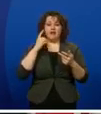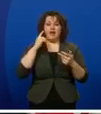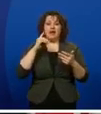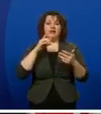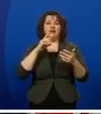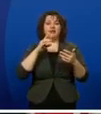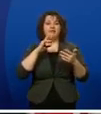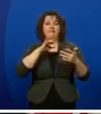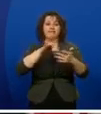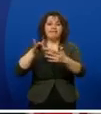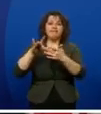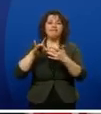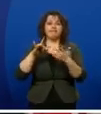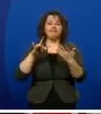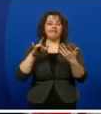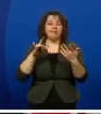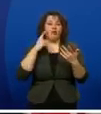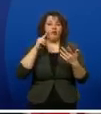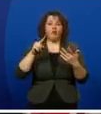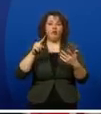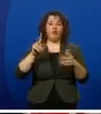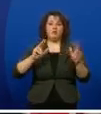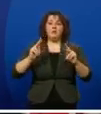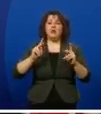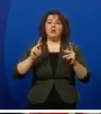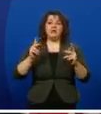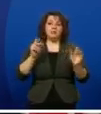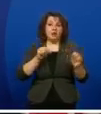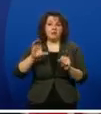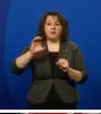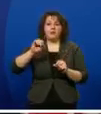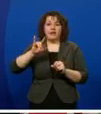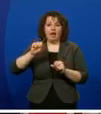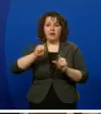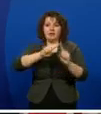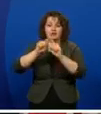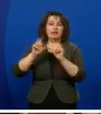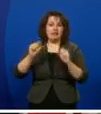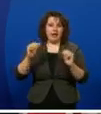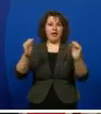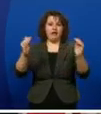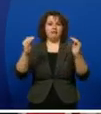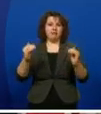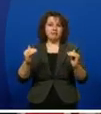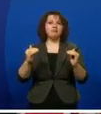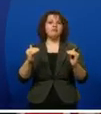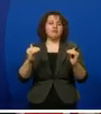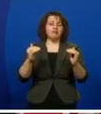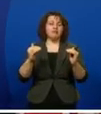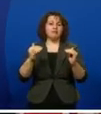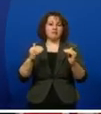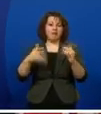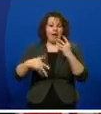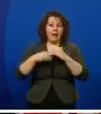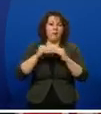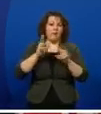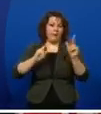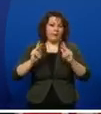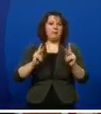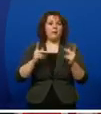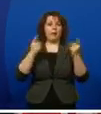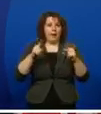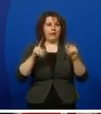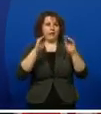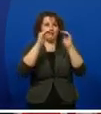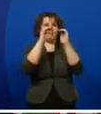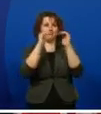that we have made it possible for the different counties to move into the next tier when they've met the criteria in each of the ones that